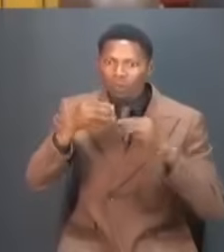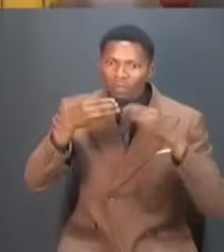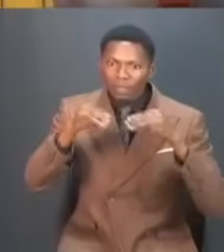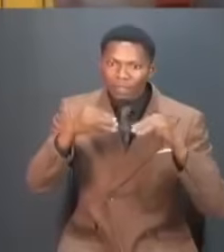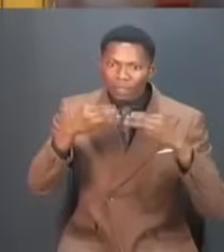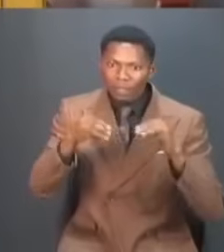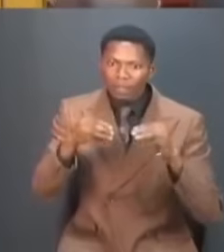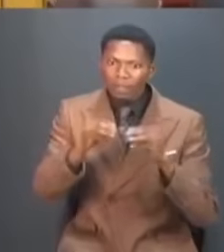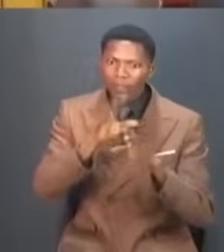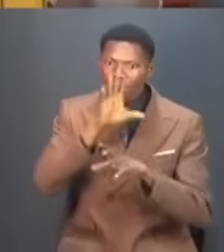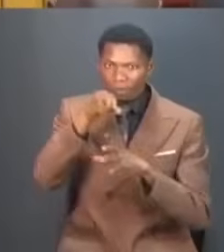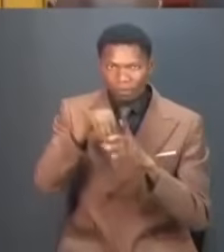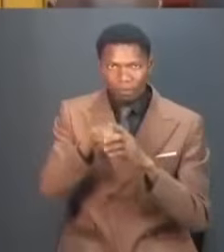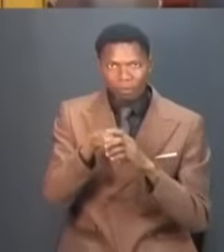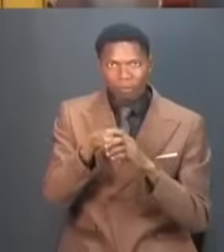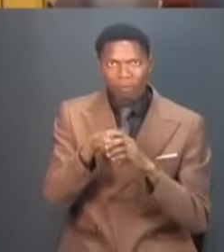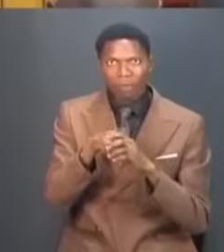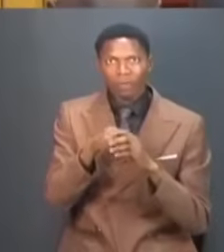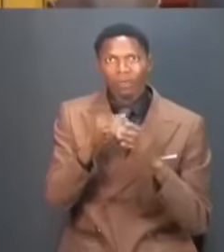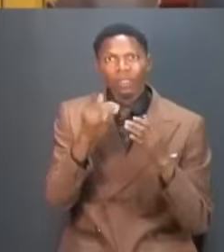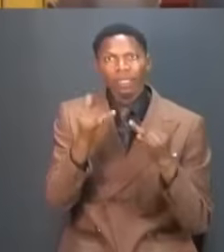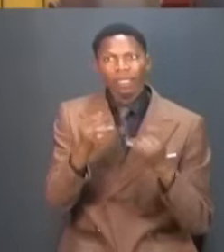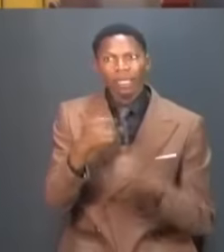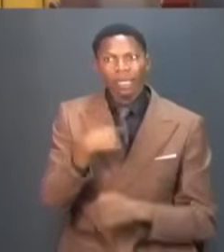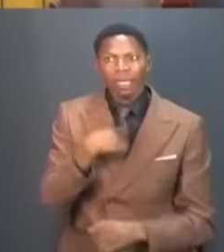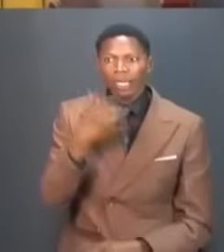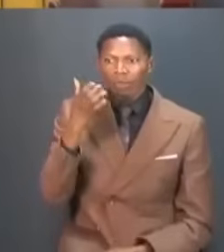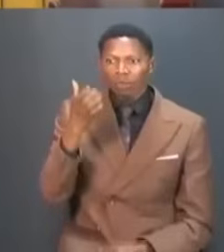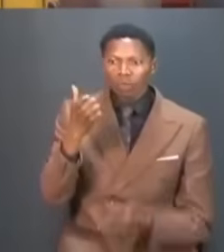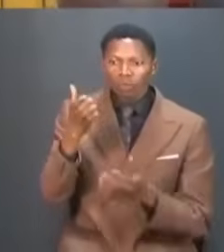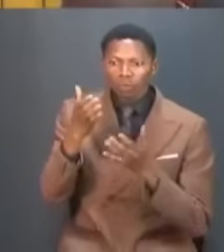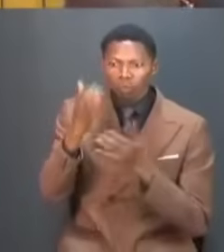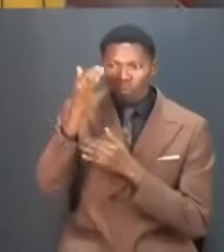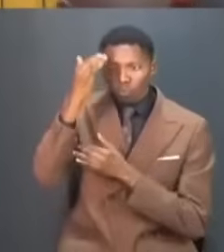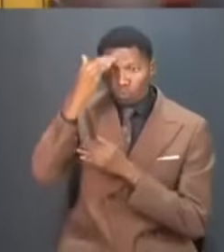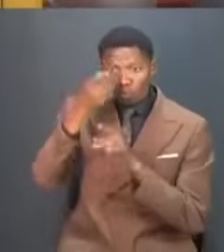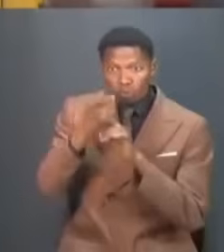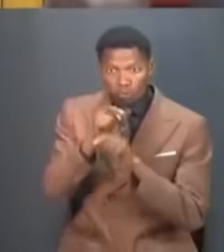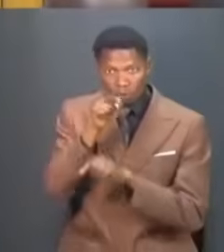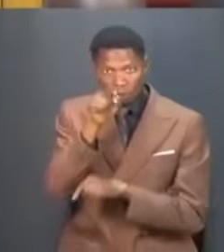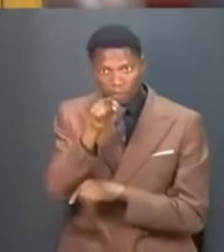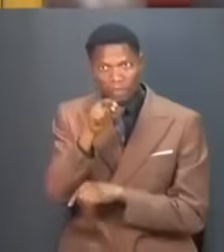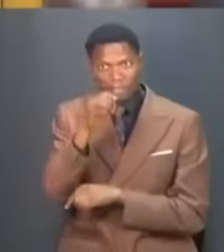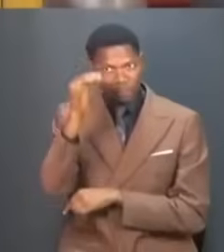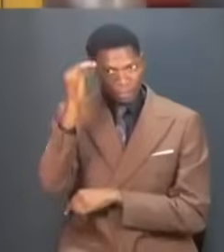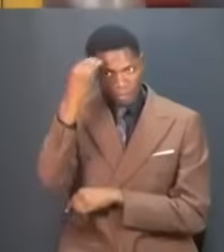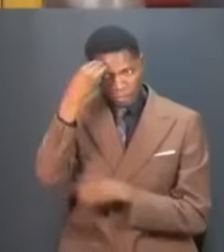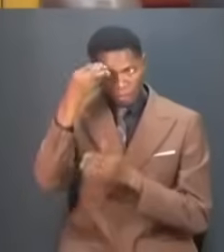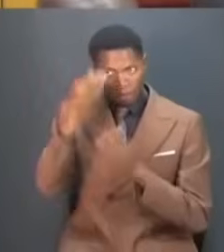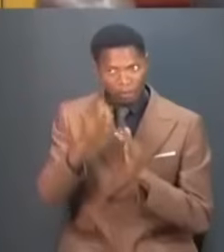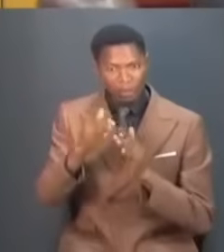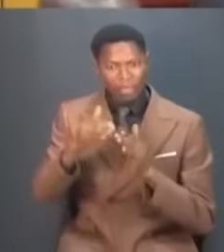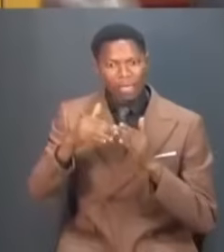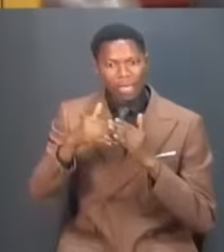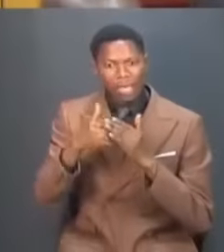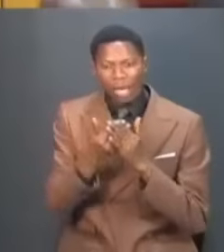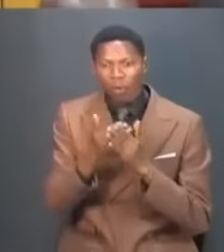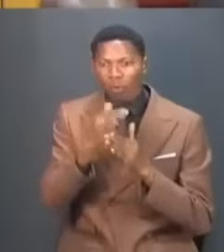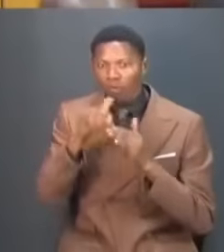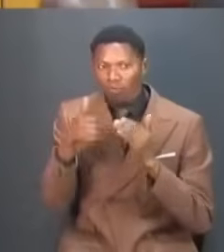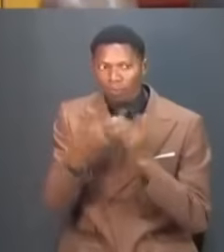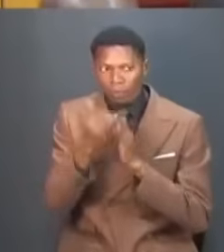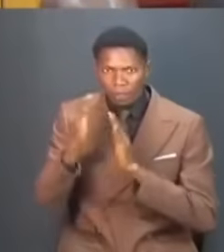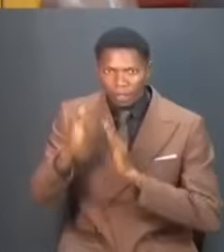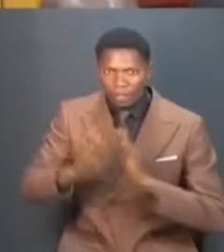concerned. Mr. Speaker, I want to find out from the Minister how these